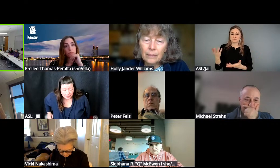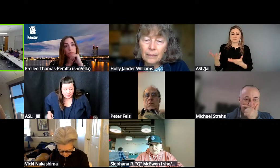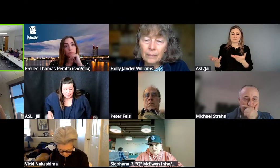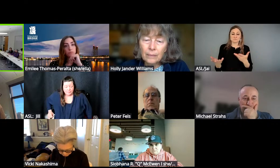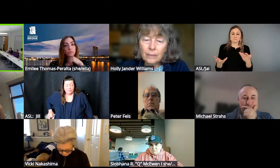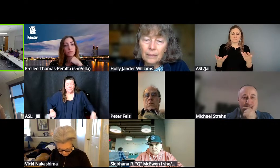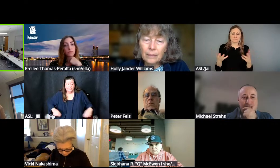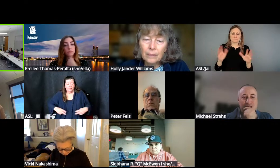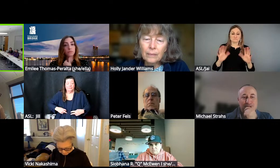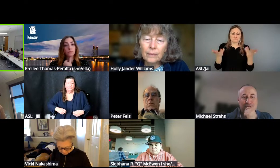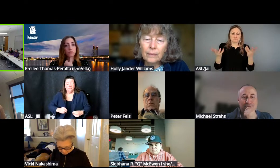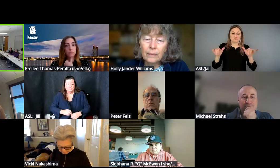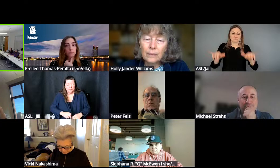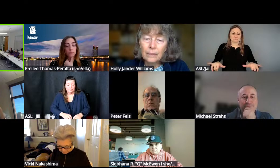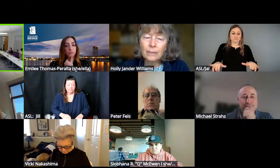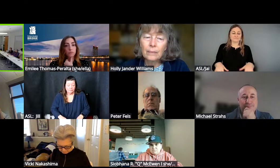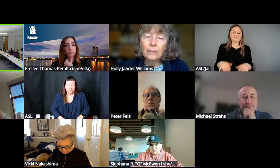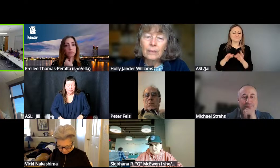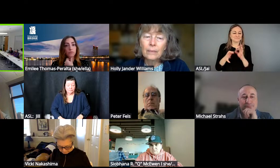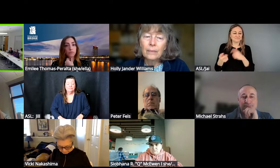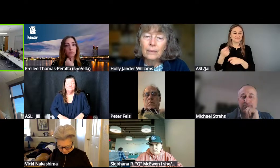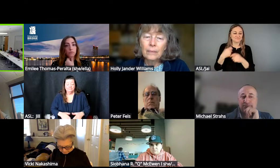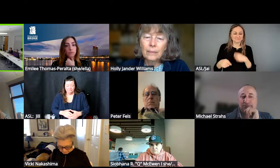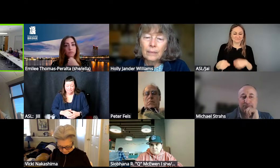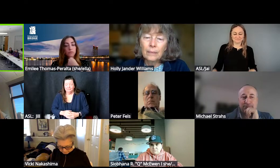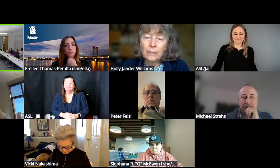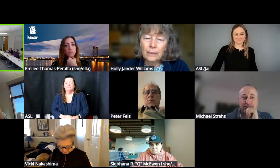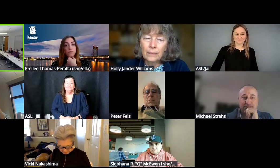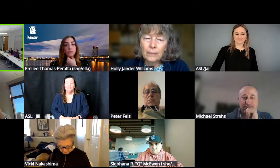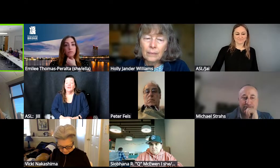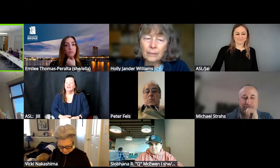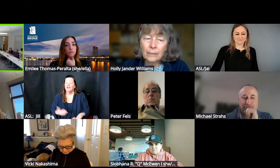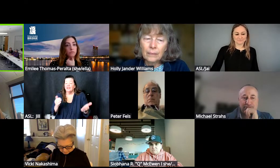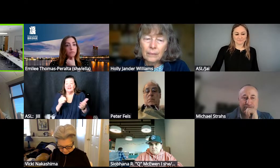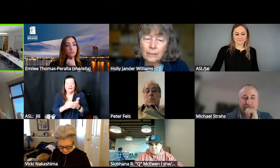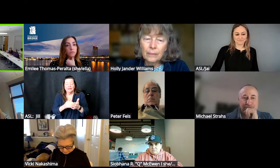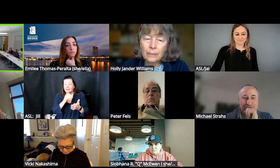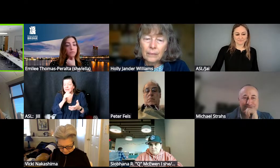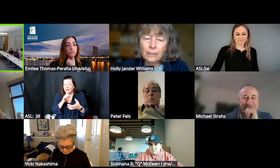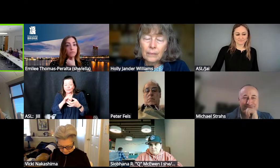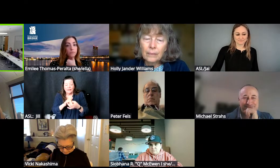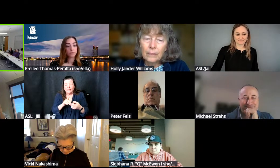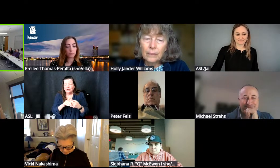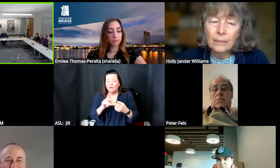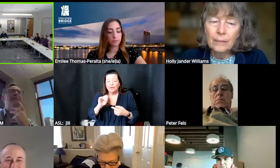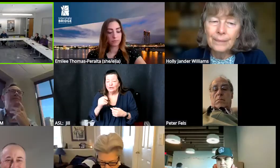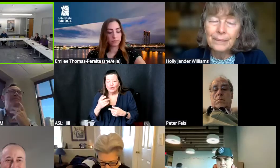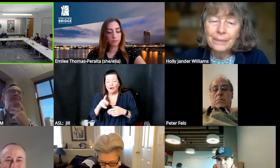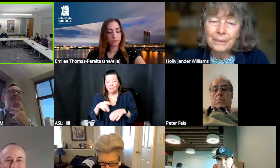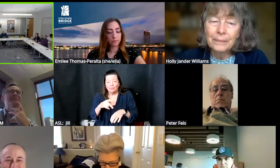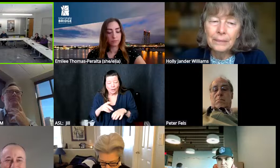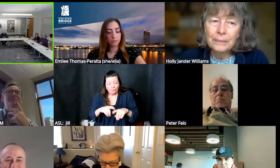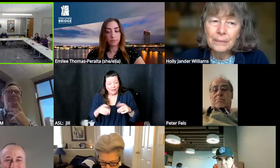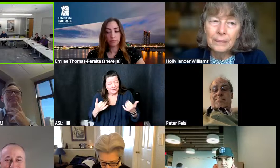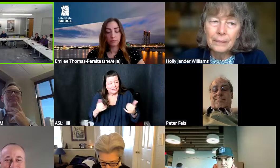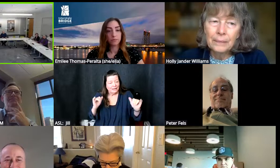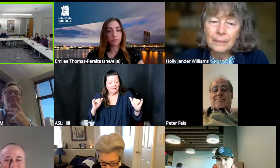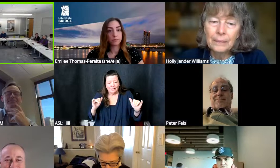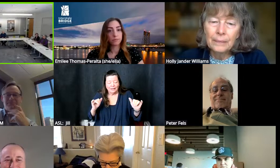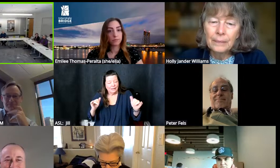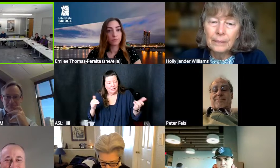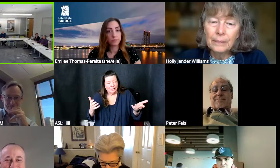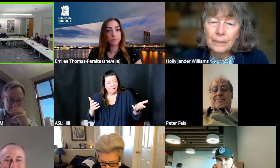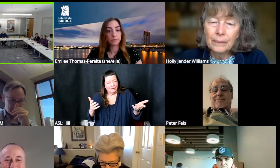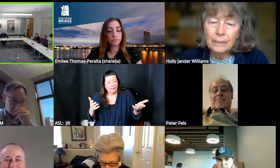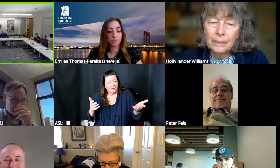get any movement on. Again, that's got nothing to do with the dog park, but it's